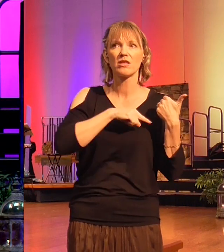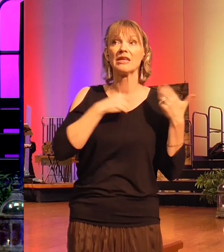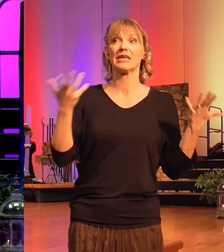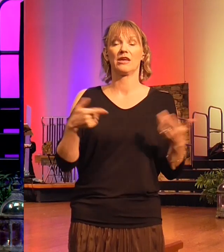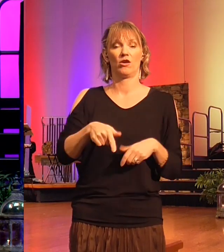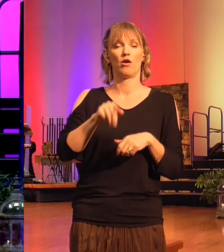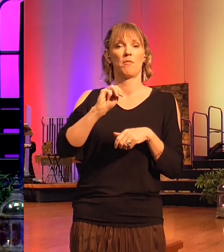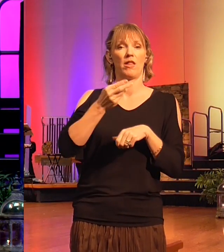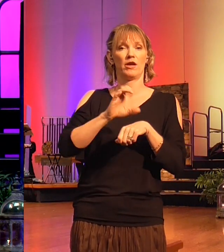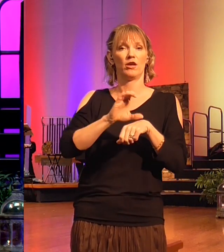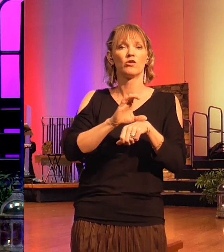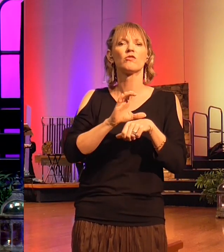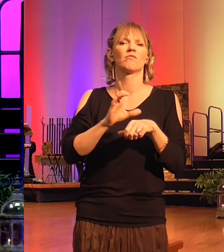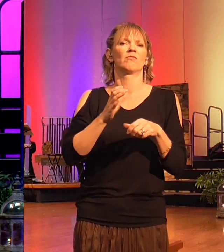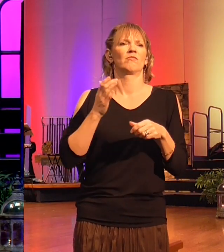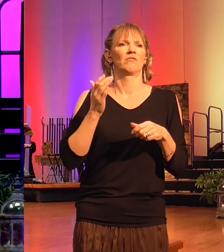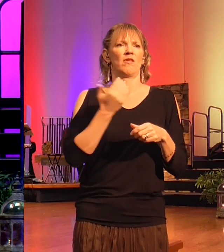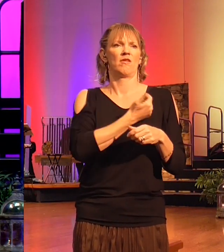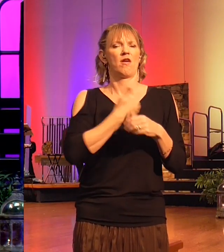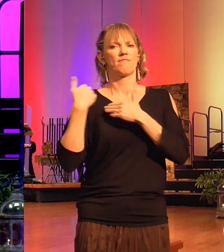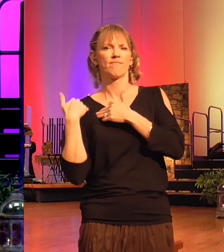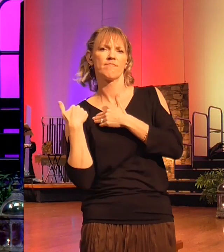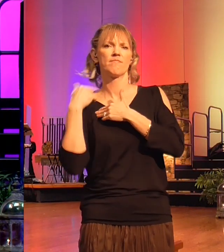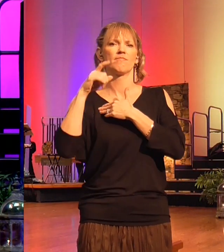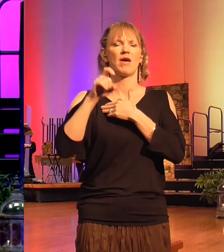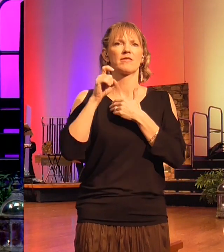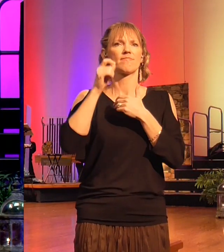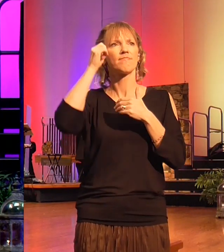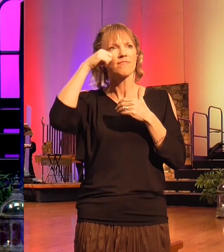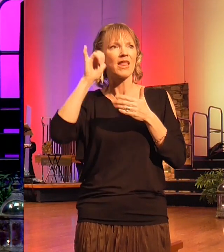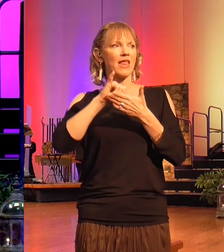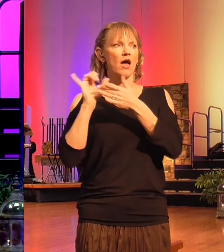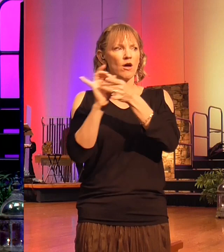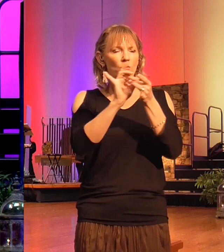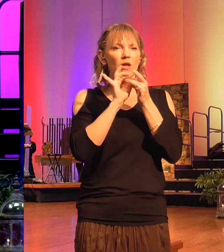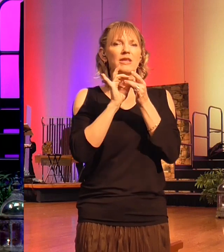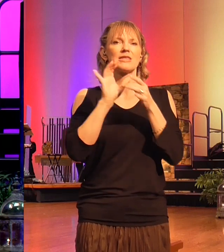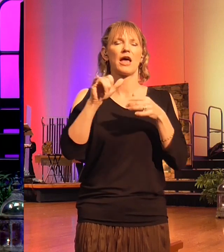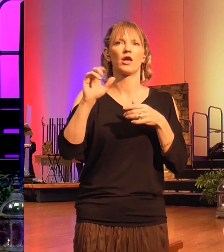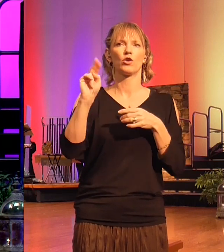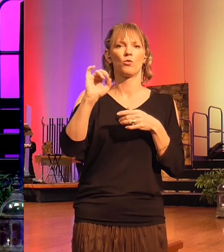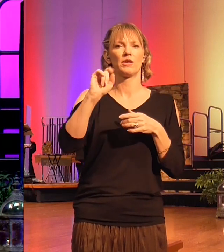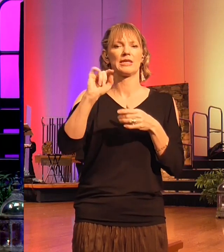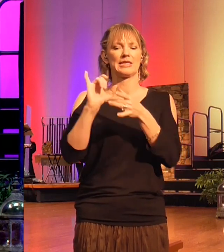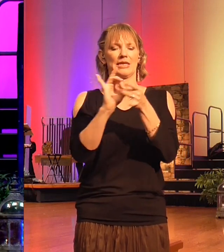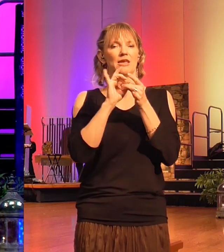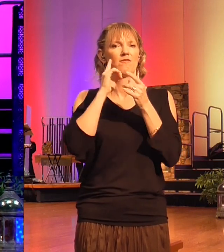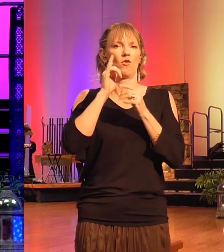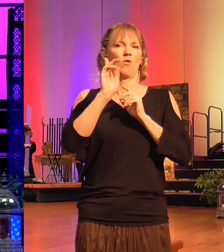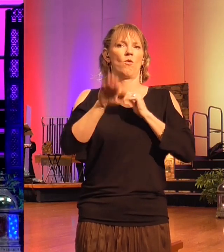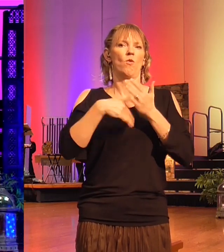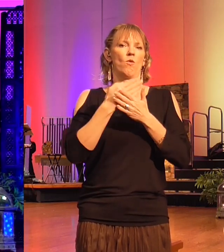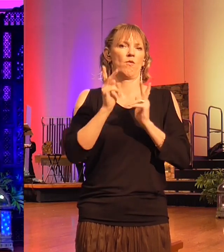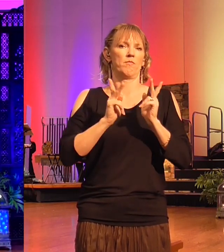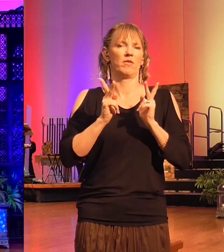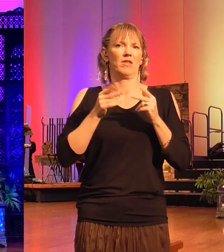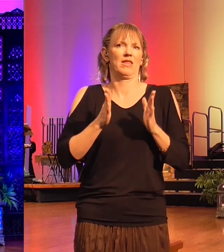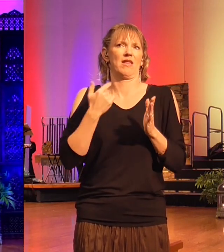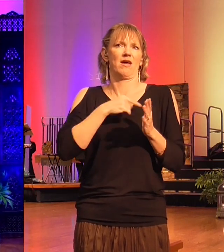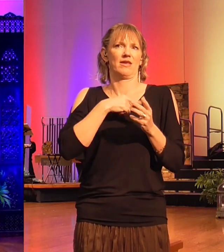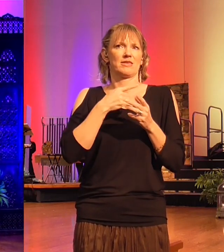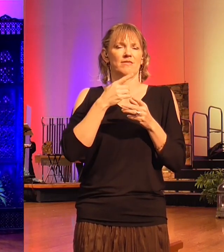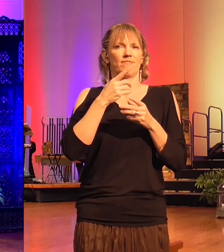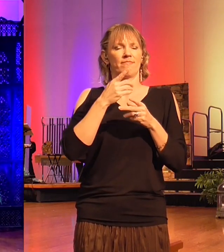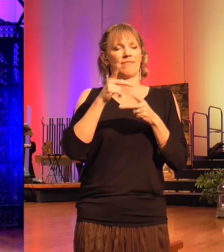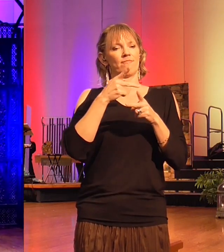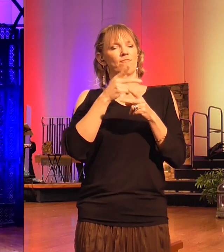up to each one of us to hold that oneness and that unity for humanity. So let us hold all of those affected by this